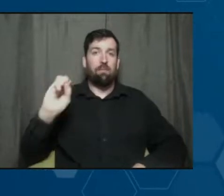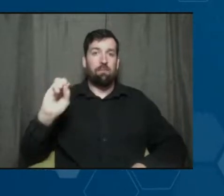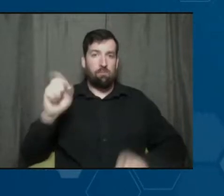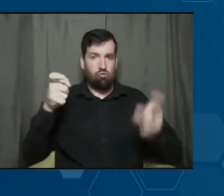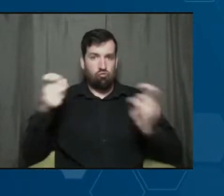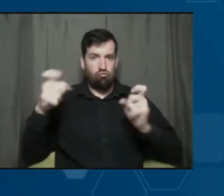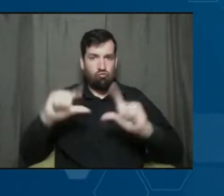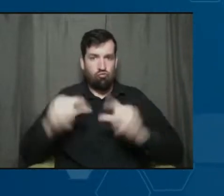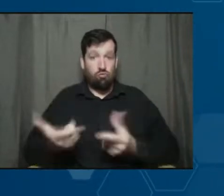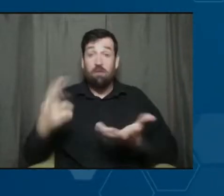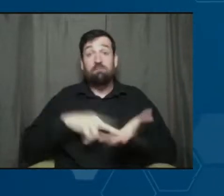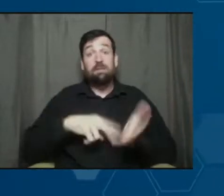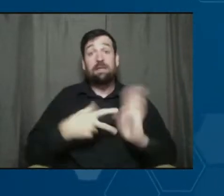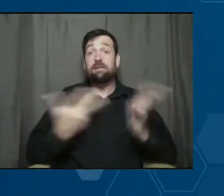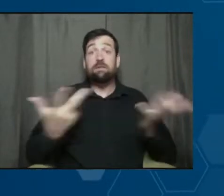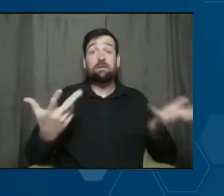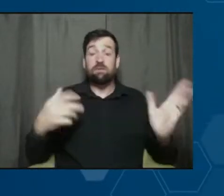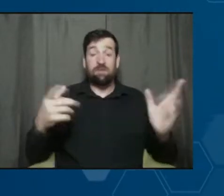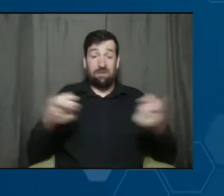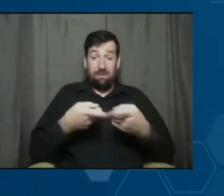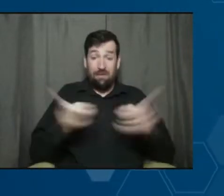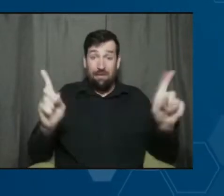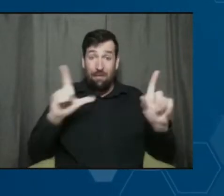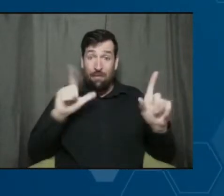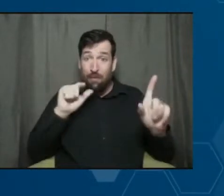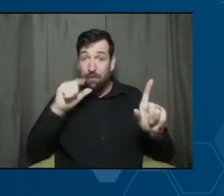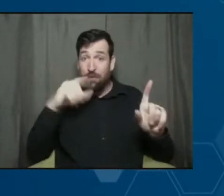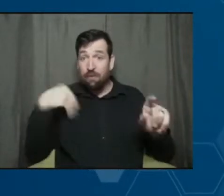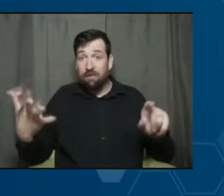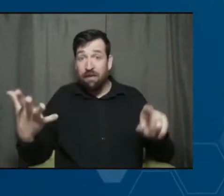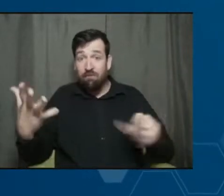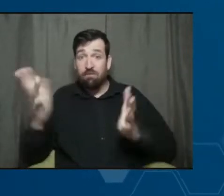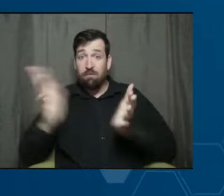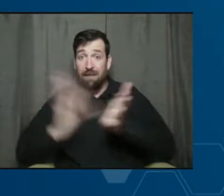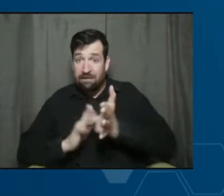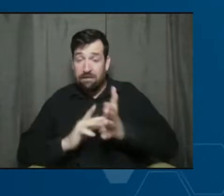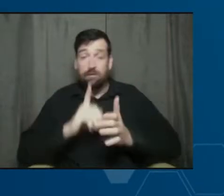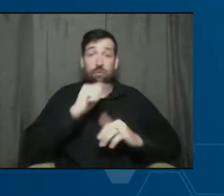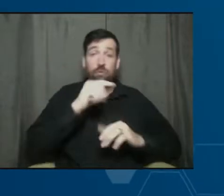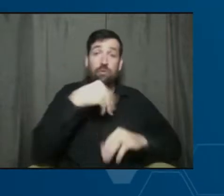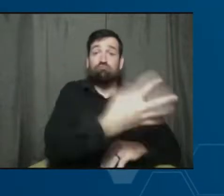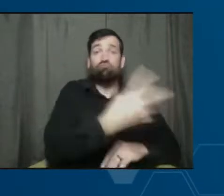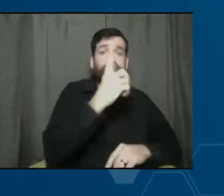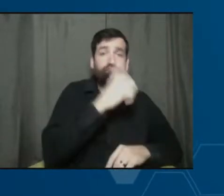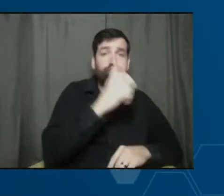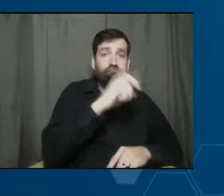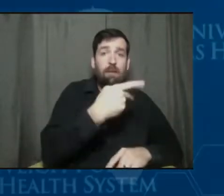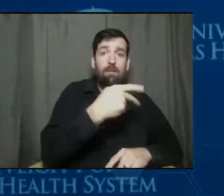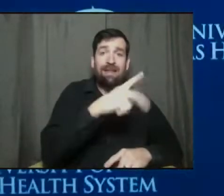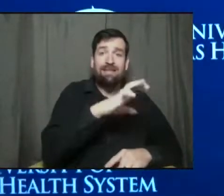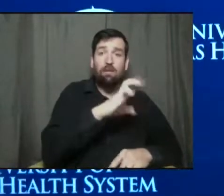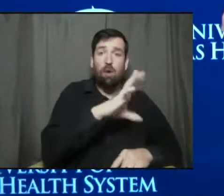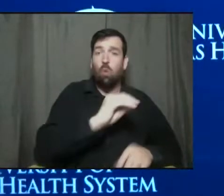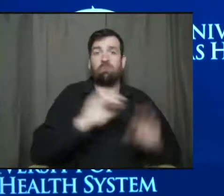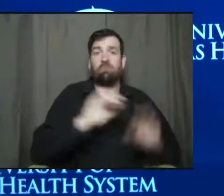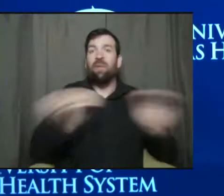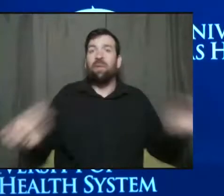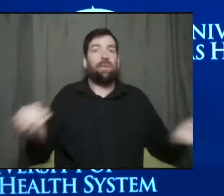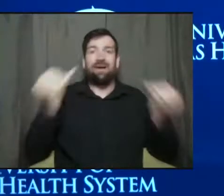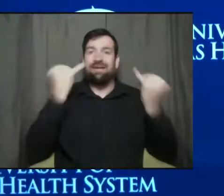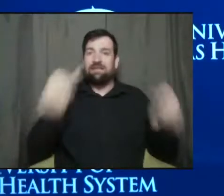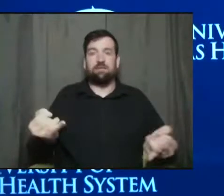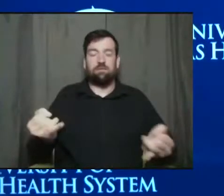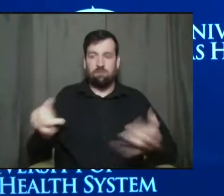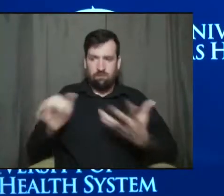is that nobody knew who got the drug and who didn't. And we thought and followed and say, did the people who didn't get the drug, how'd they do? And how did the people